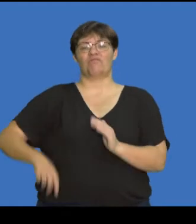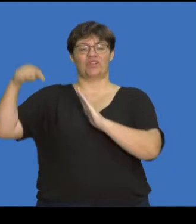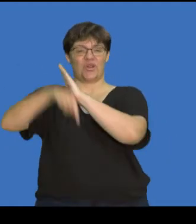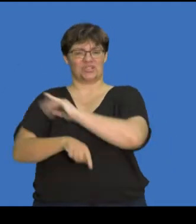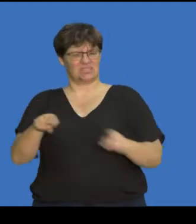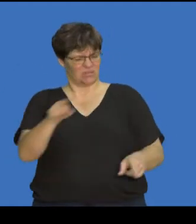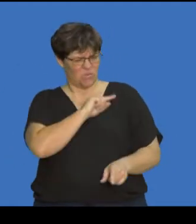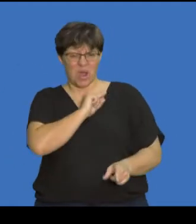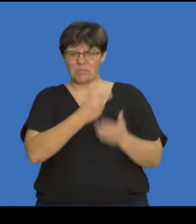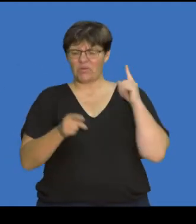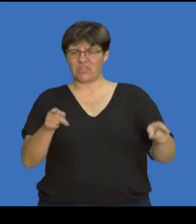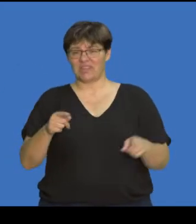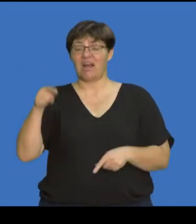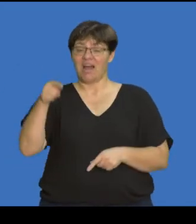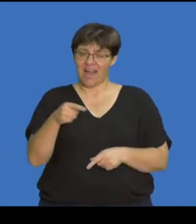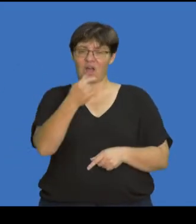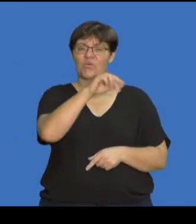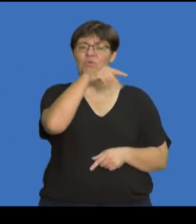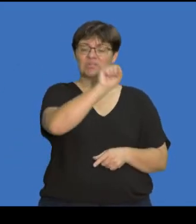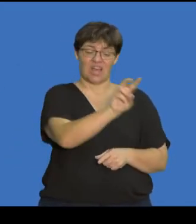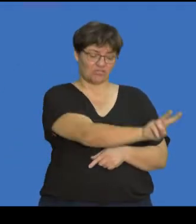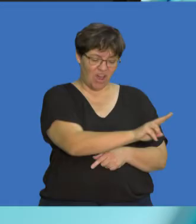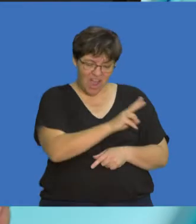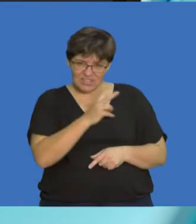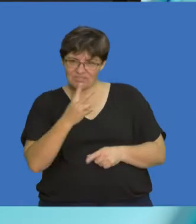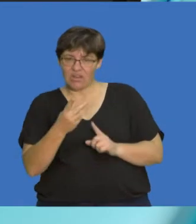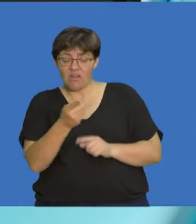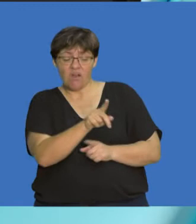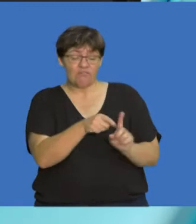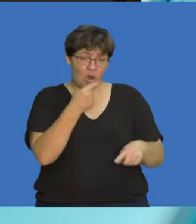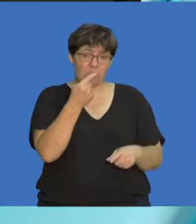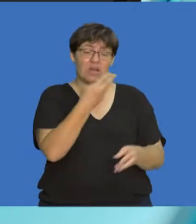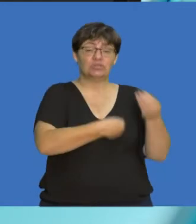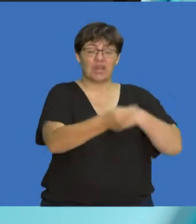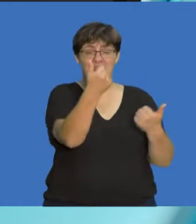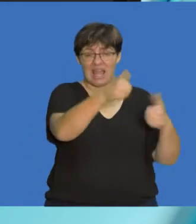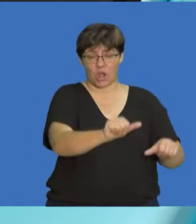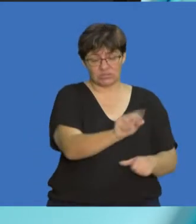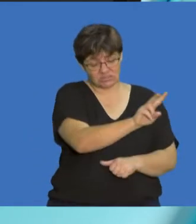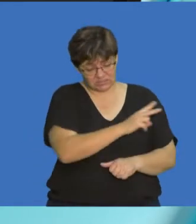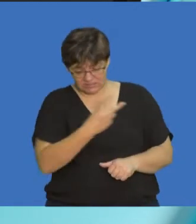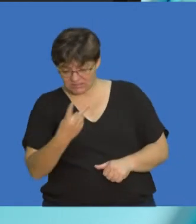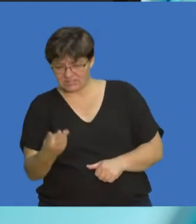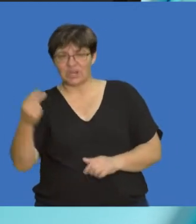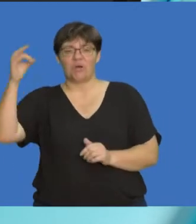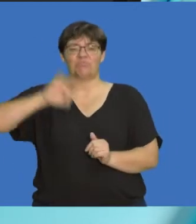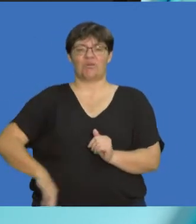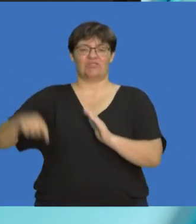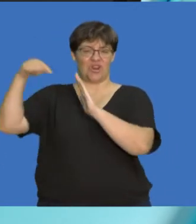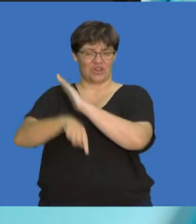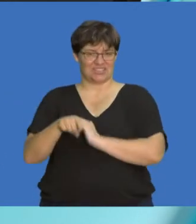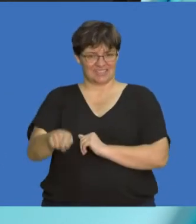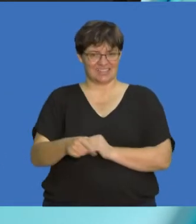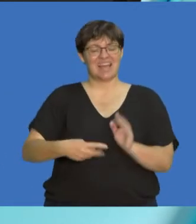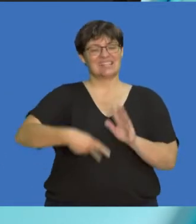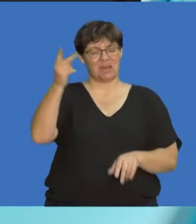your gross profit is transferred from your trading account into your profit and loss. Double